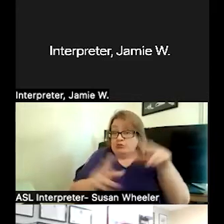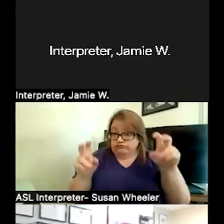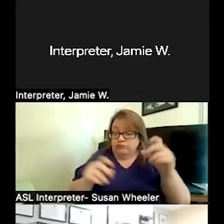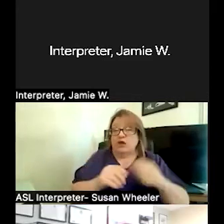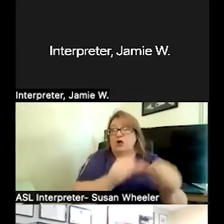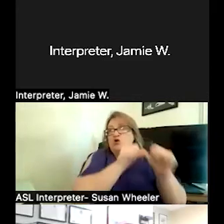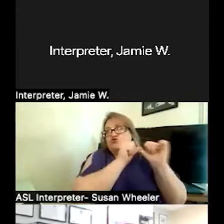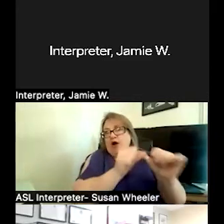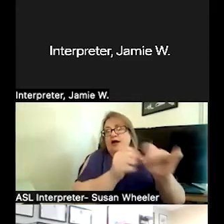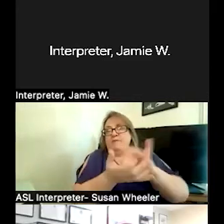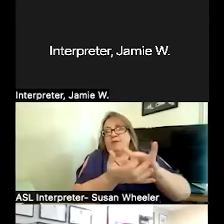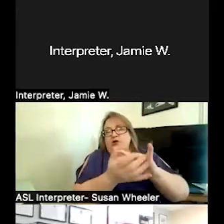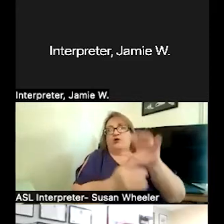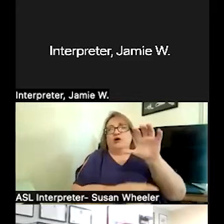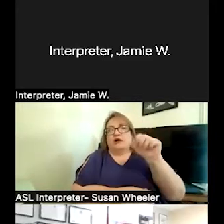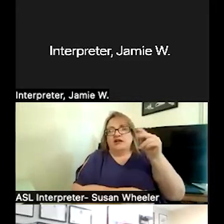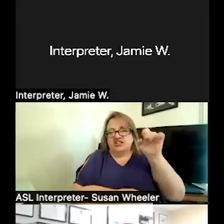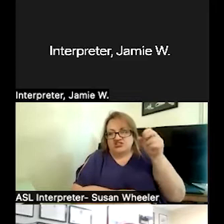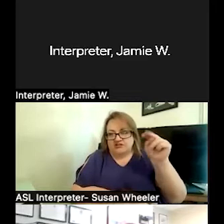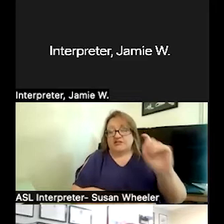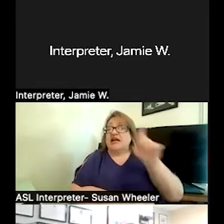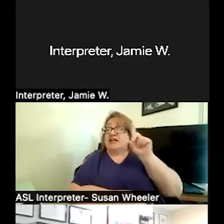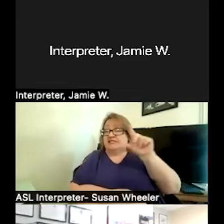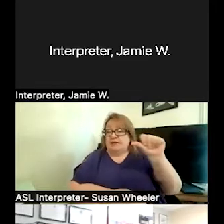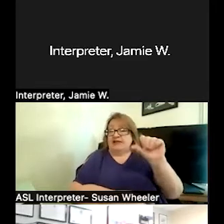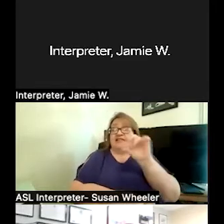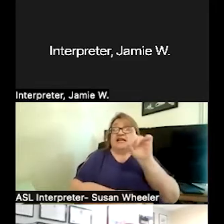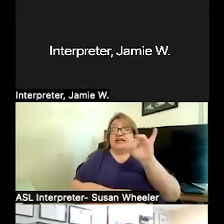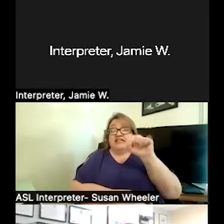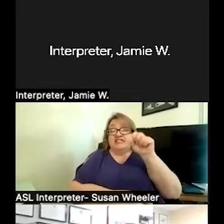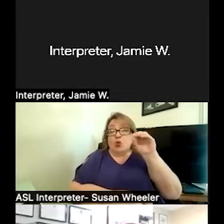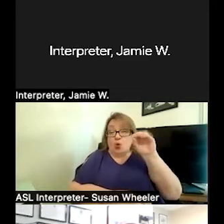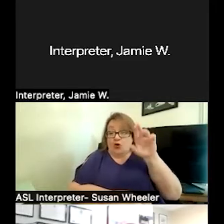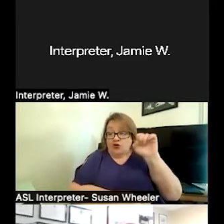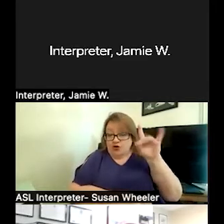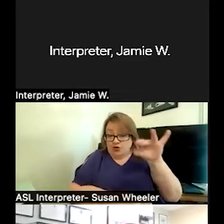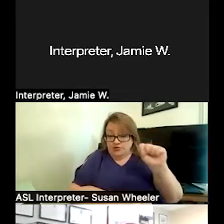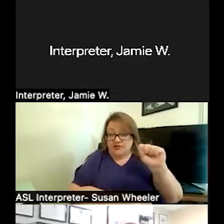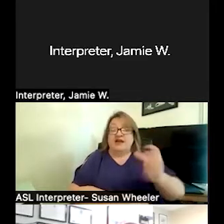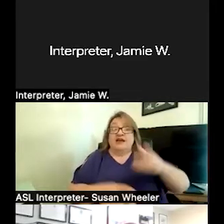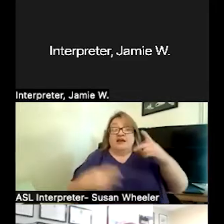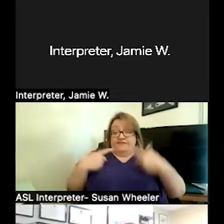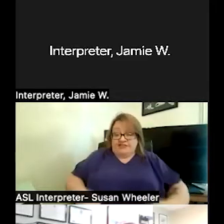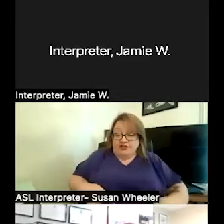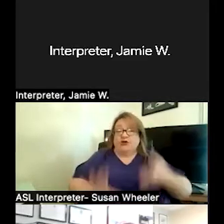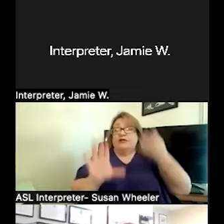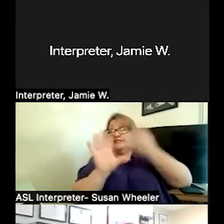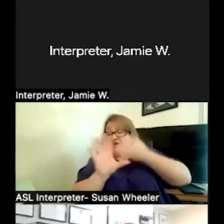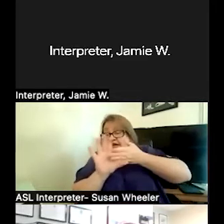medical condition, disabilities and disorders, physical, psychological, and intellectual, dependence